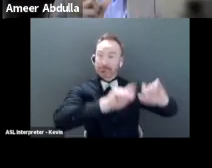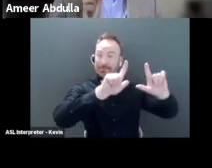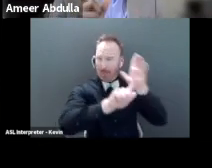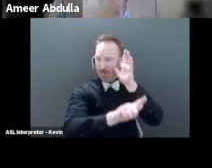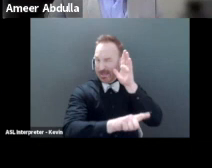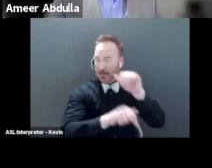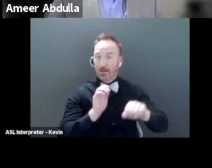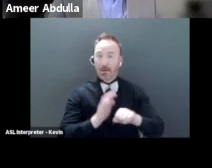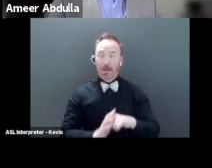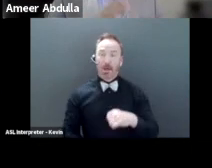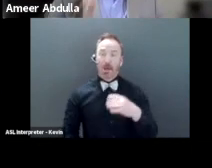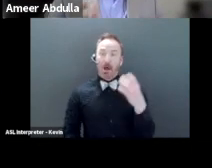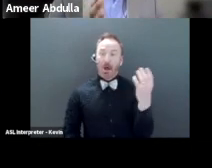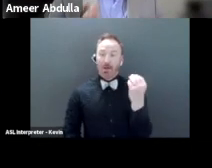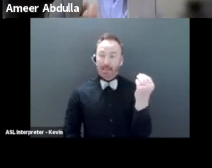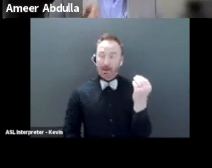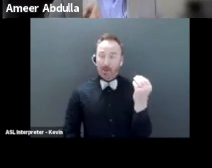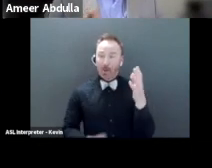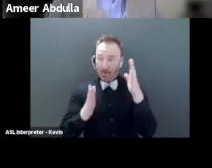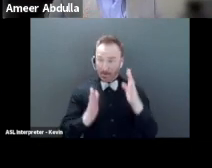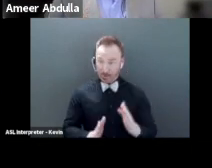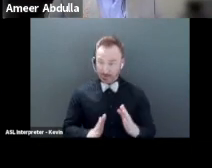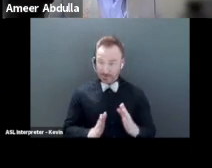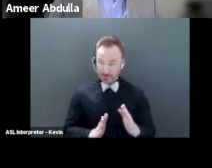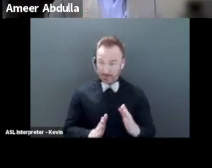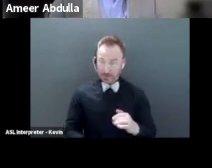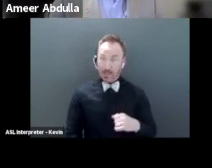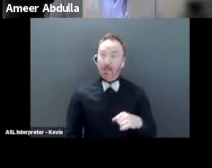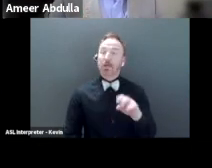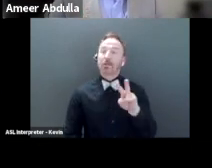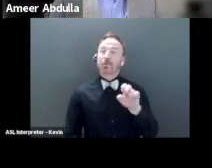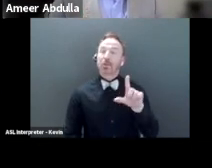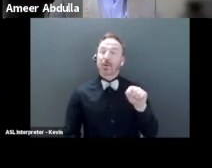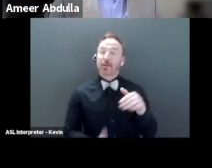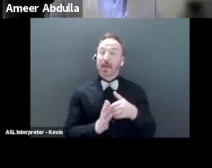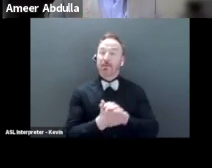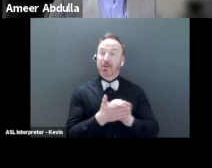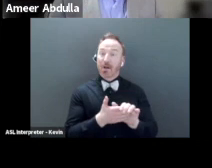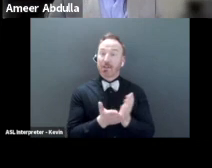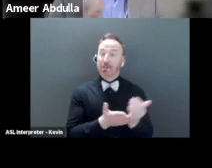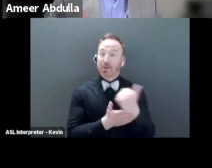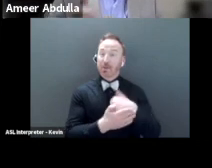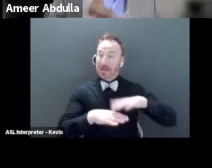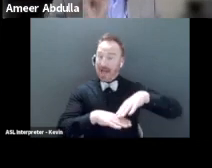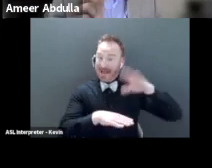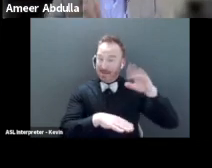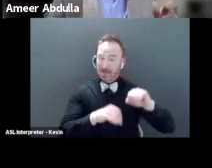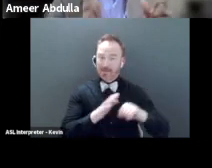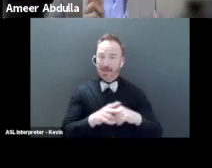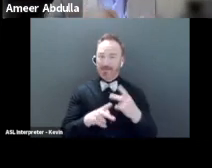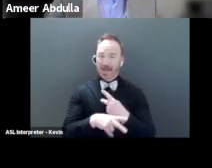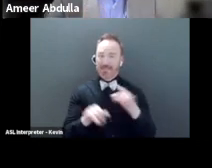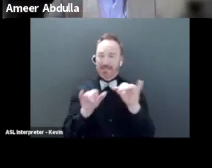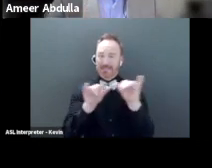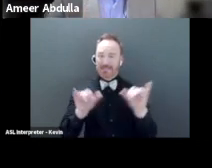earning more than $220,000 sort of falls apart, and there are some places where there's an optimization to be had. Jordan, I saw some